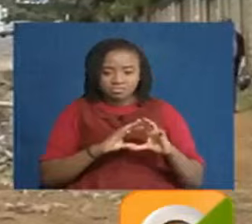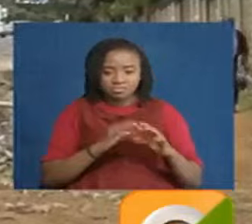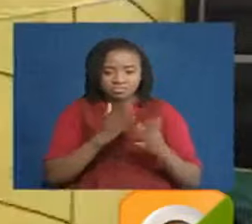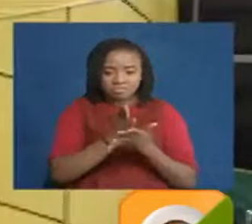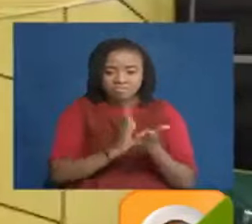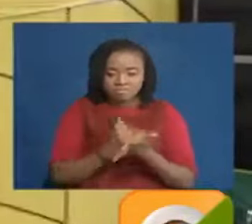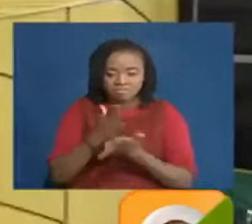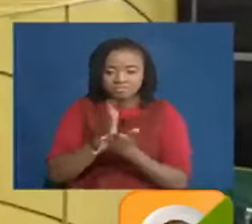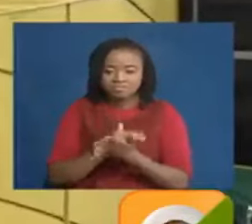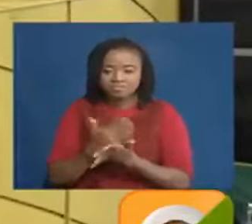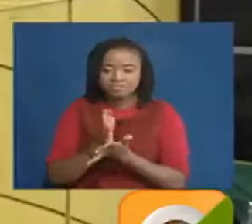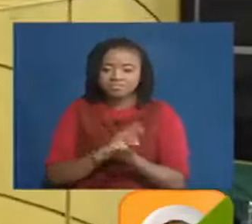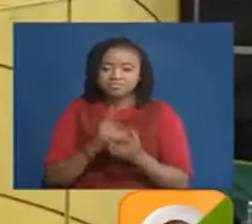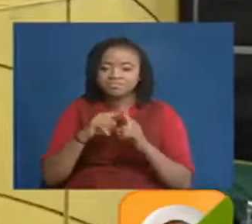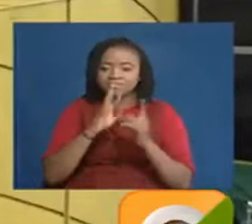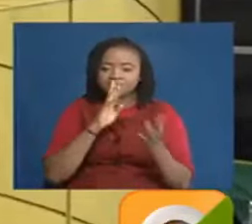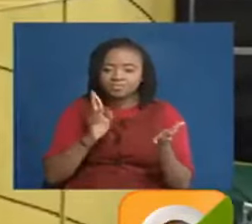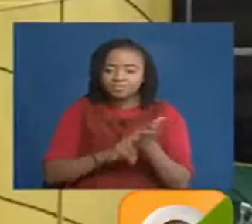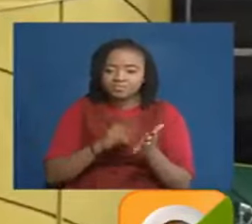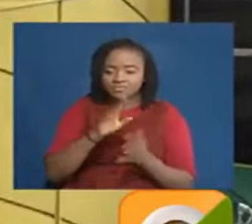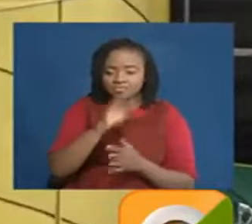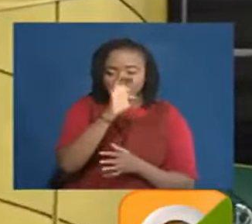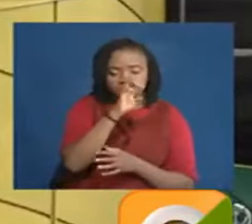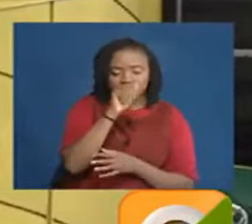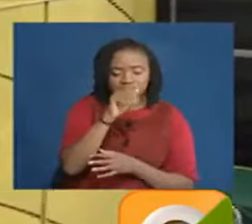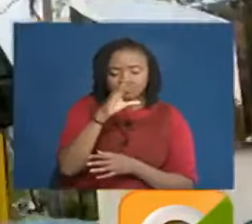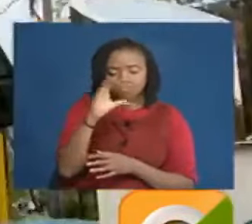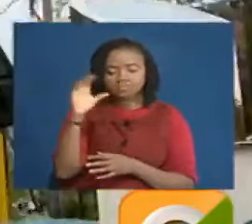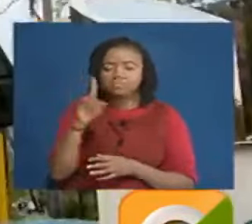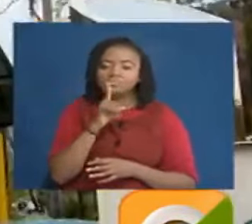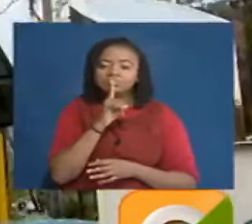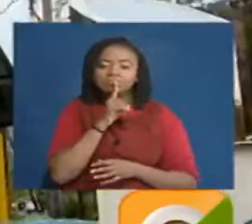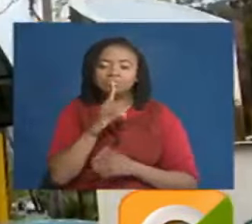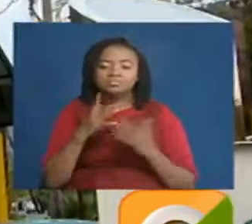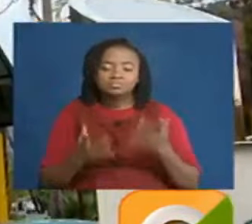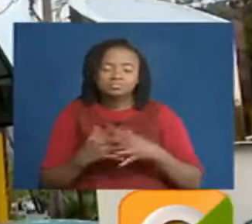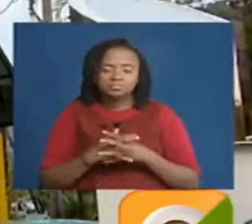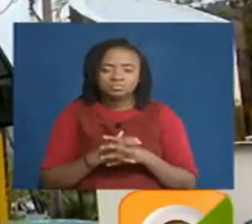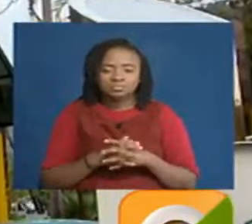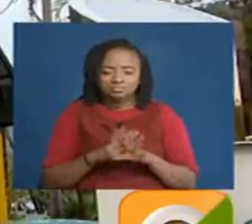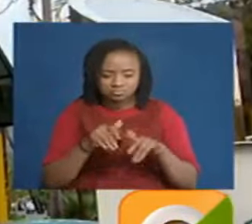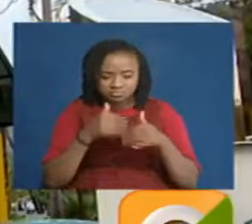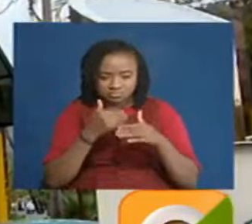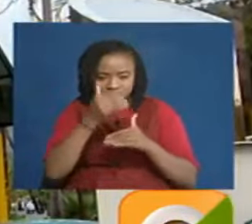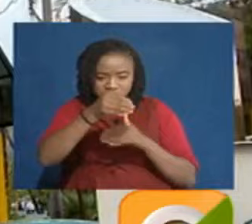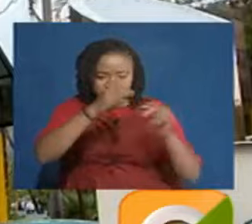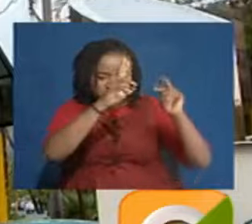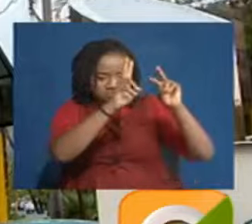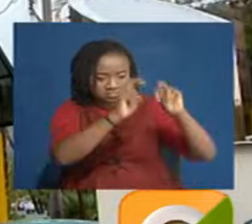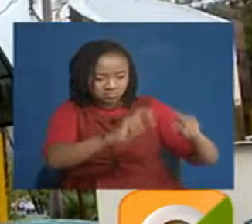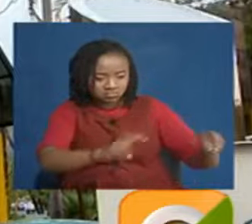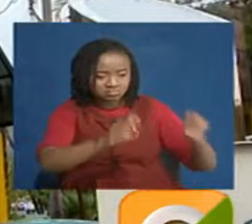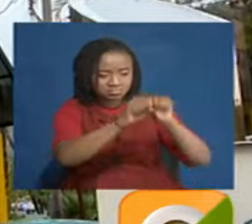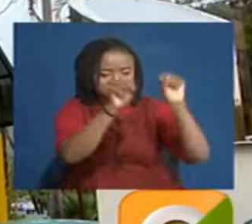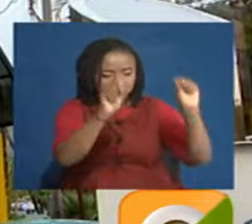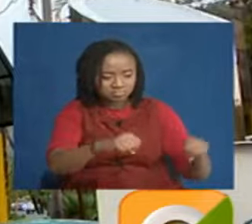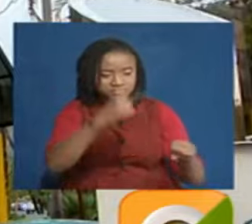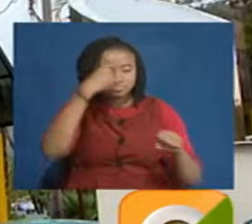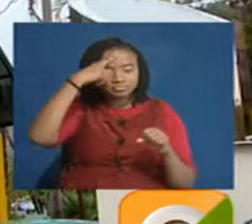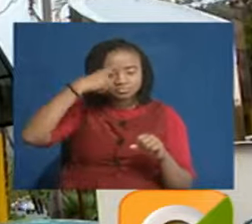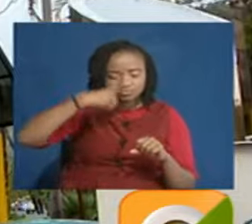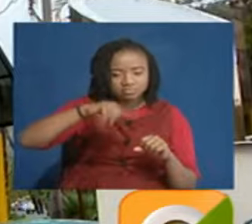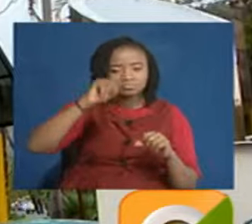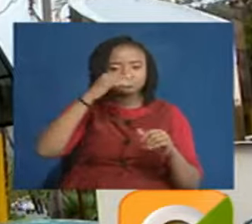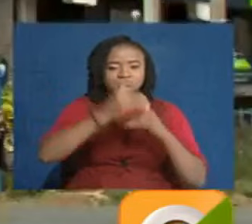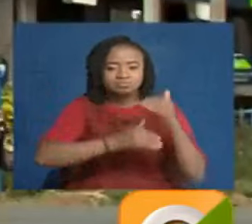in March 2024 by the Ethics and Anti-Corruption Commission on the examination of systems, policies and